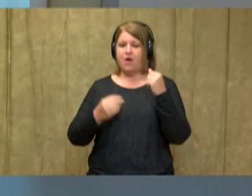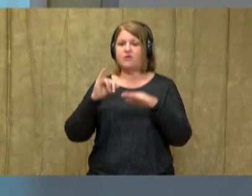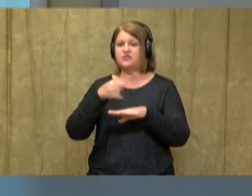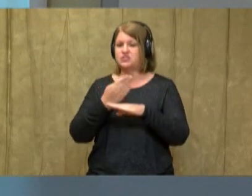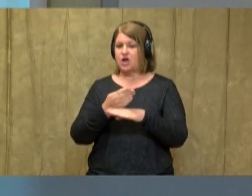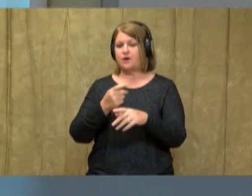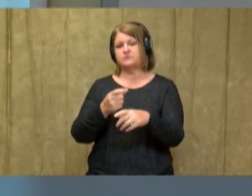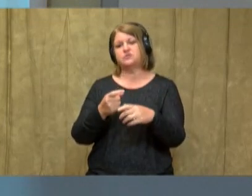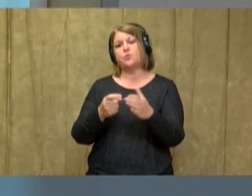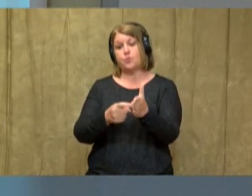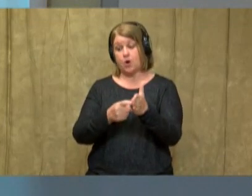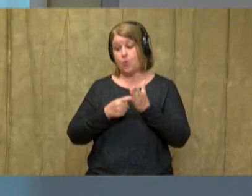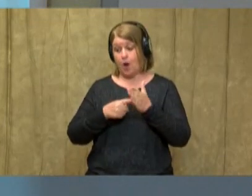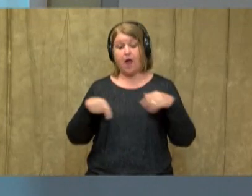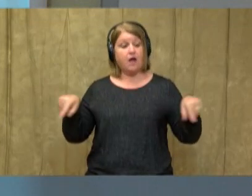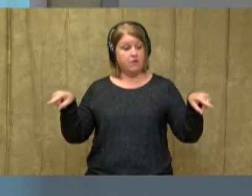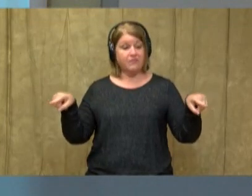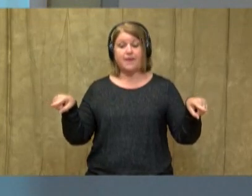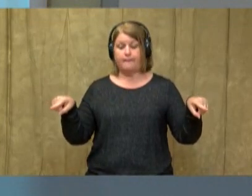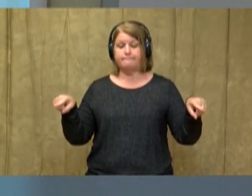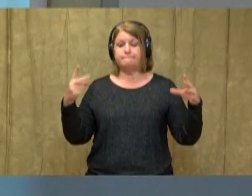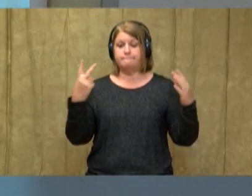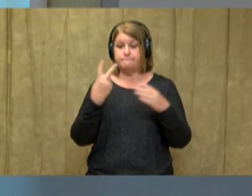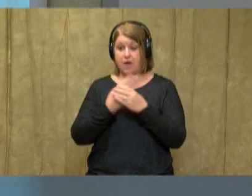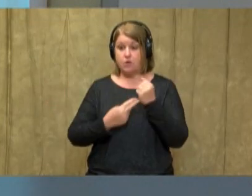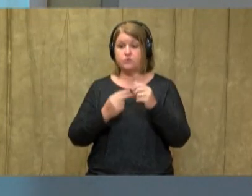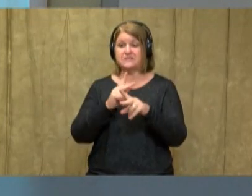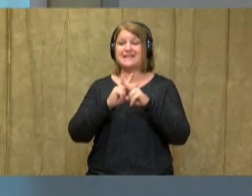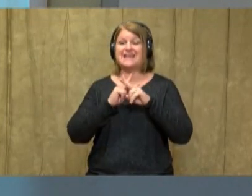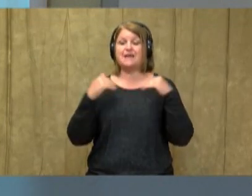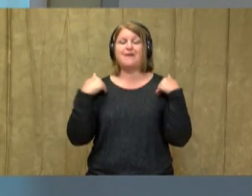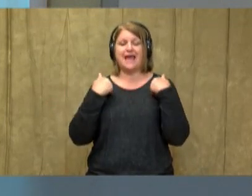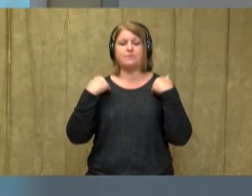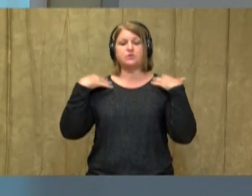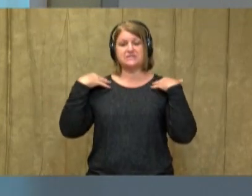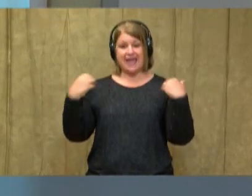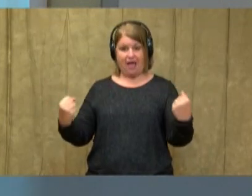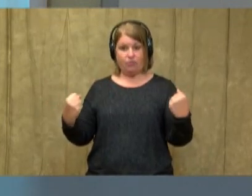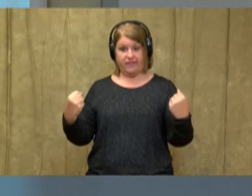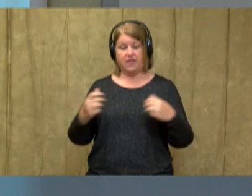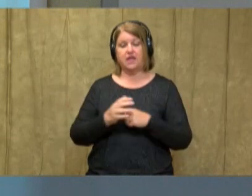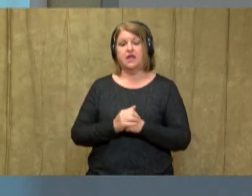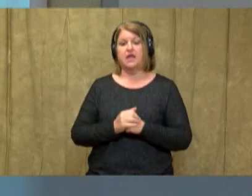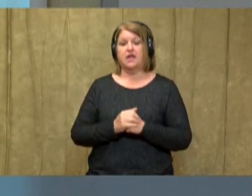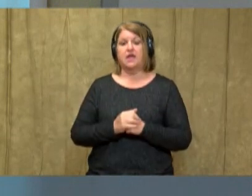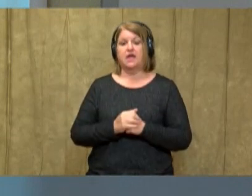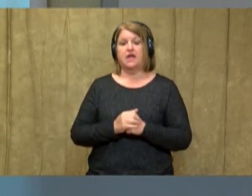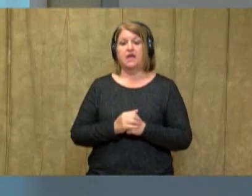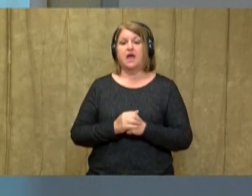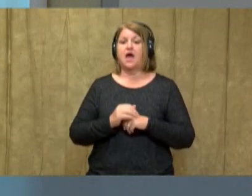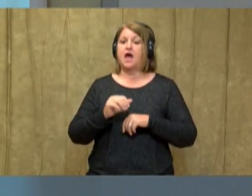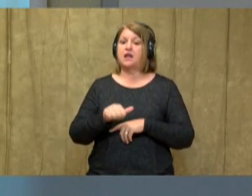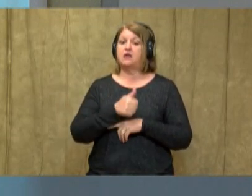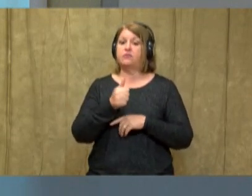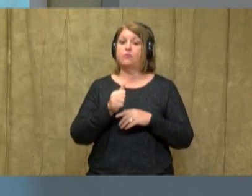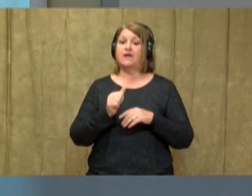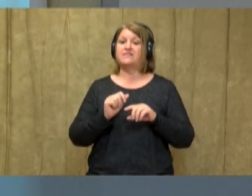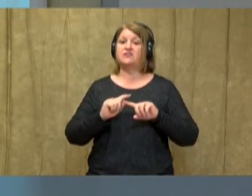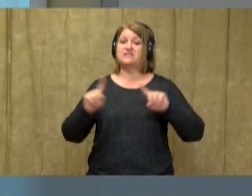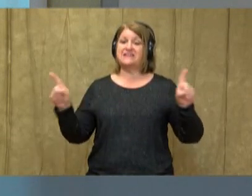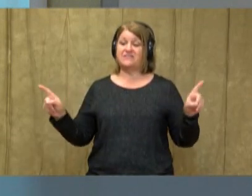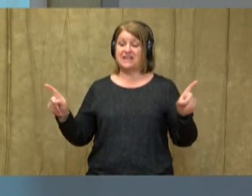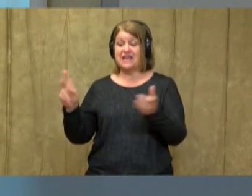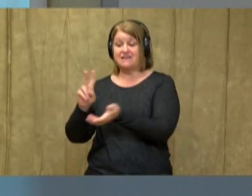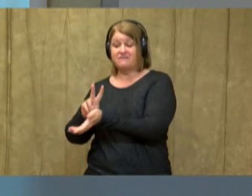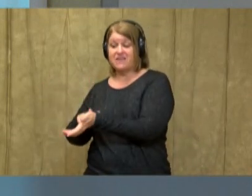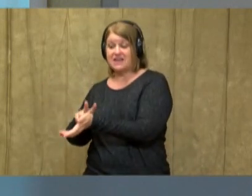them to keep animals healthy. Now, another connection, although they are different, is that veterinarians take care of